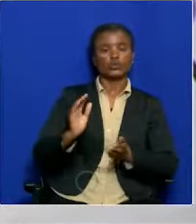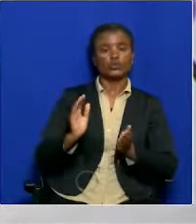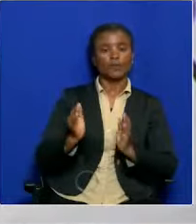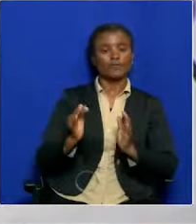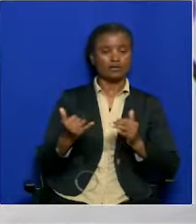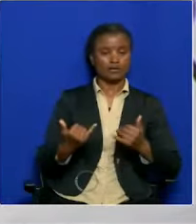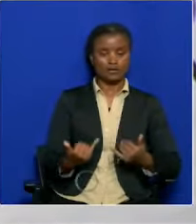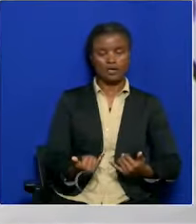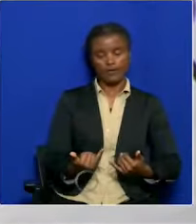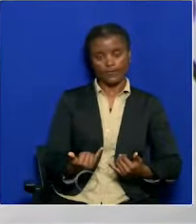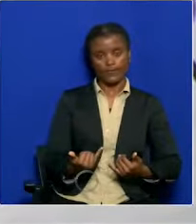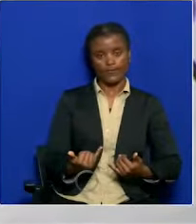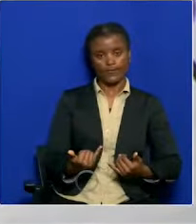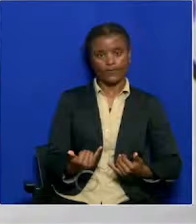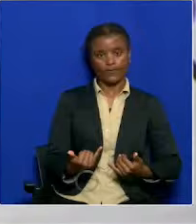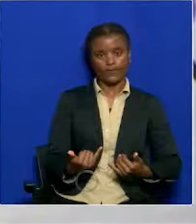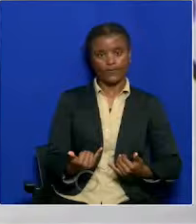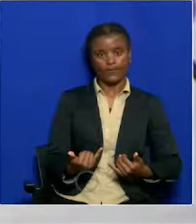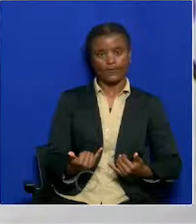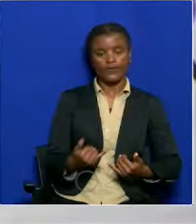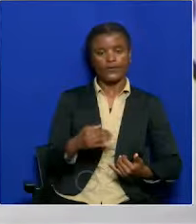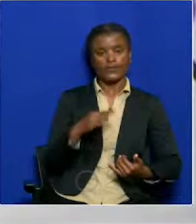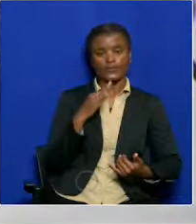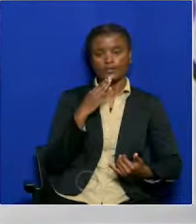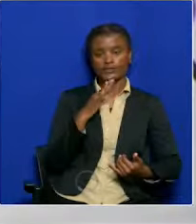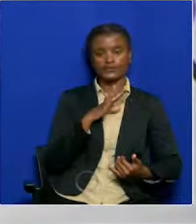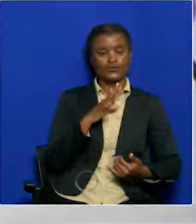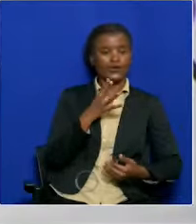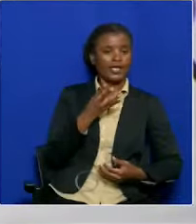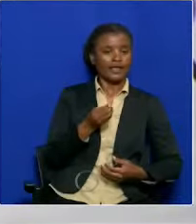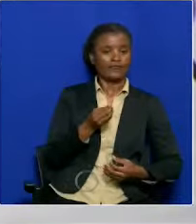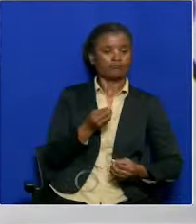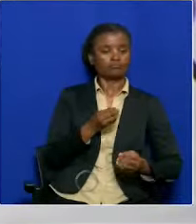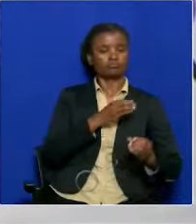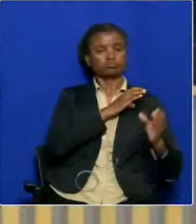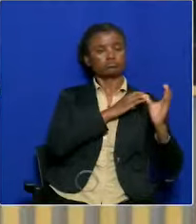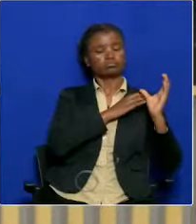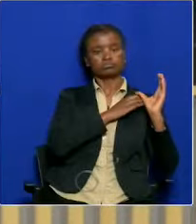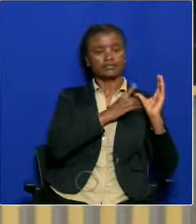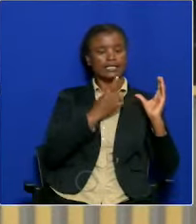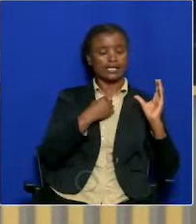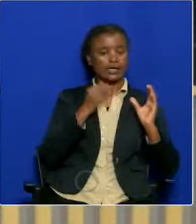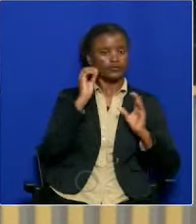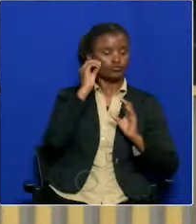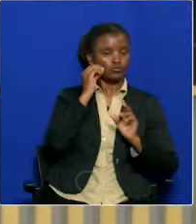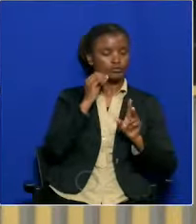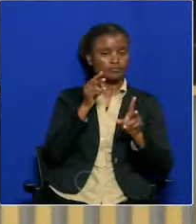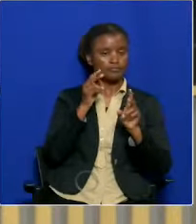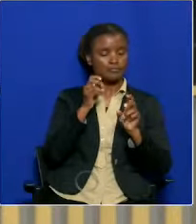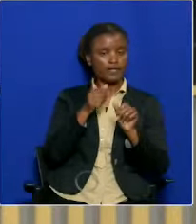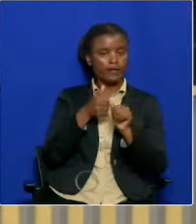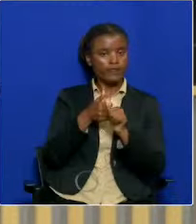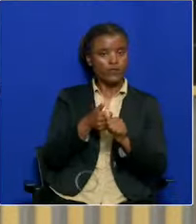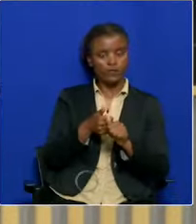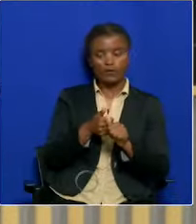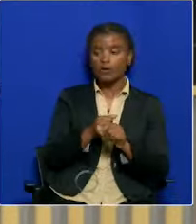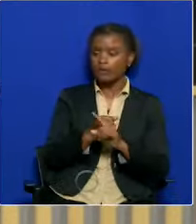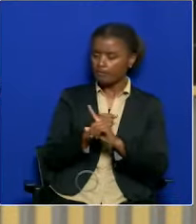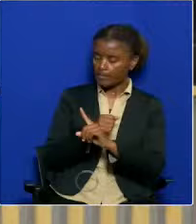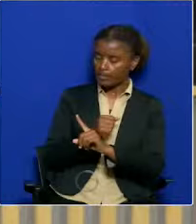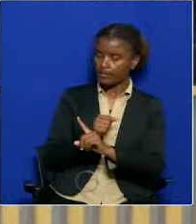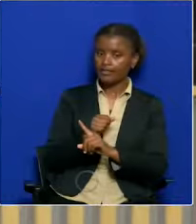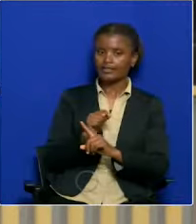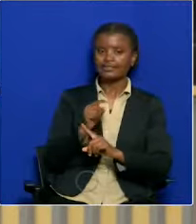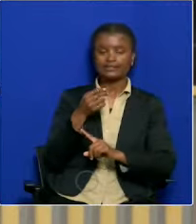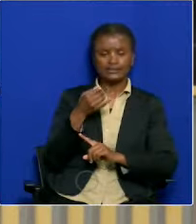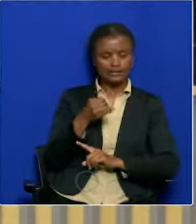you are no longer having too much on your plate. But you still got to know about the award